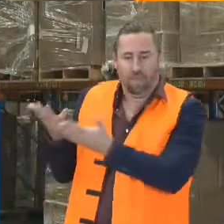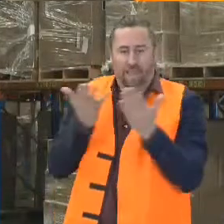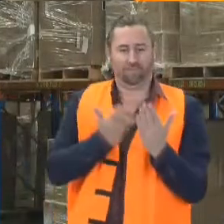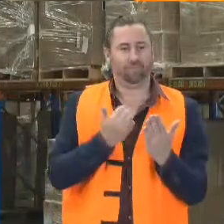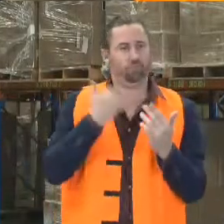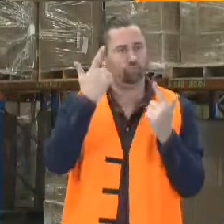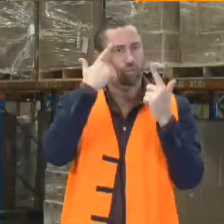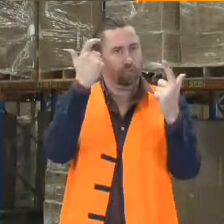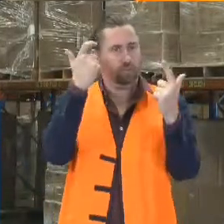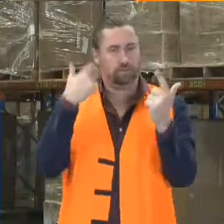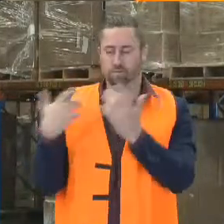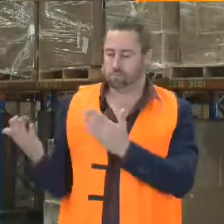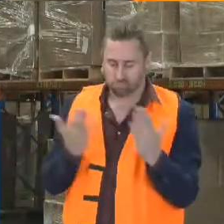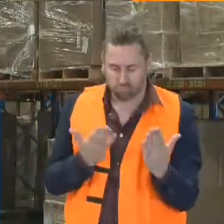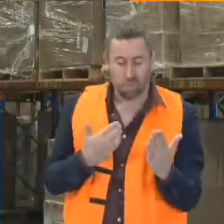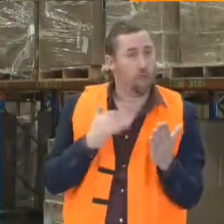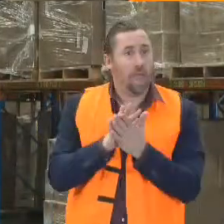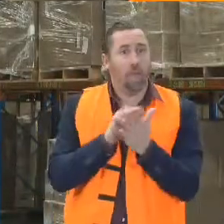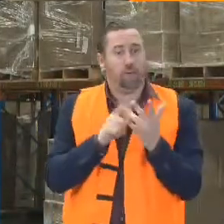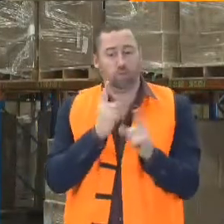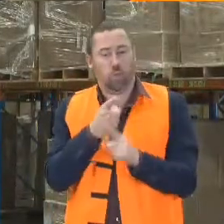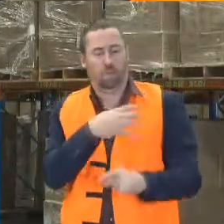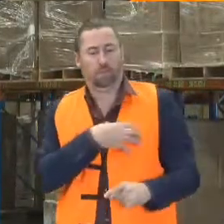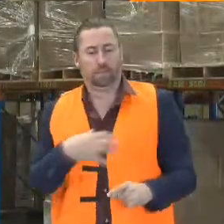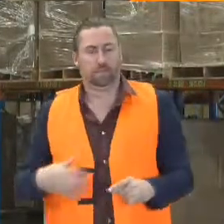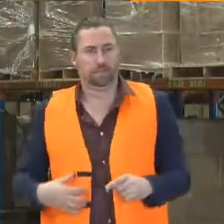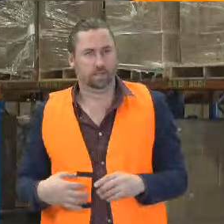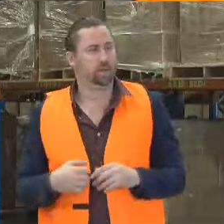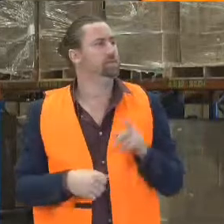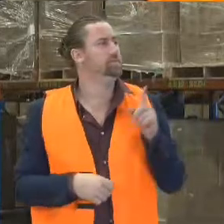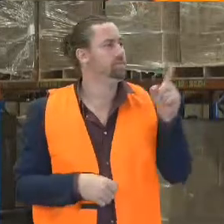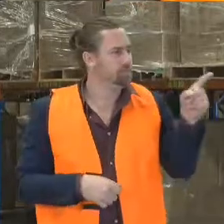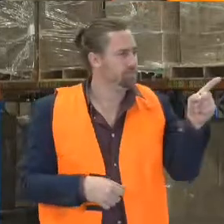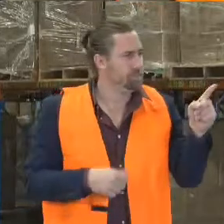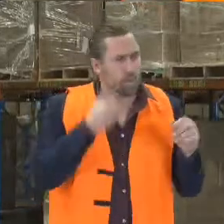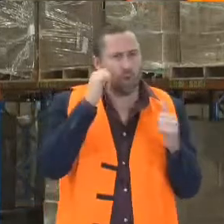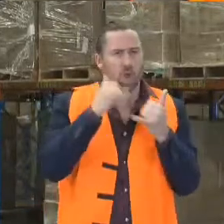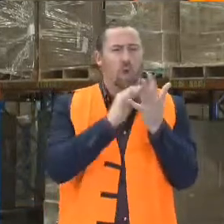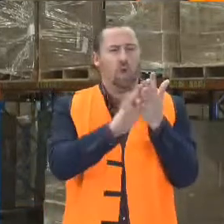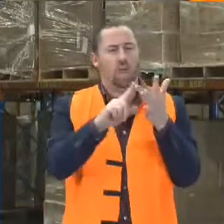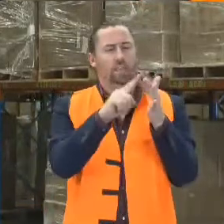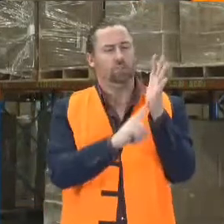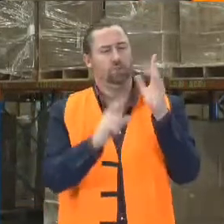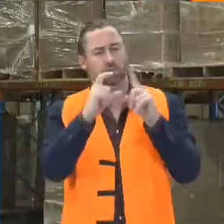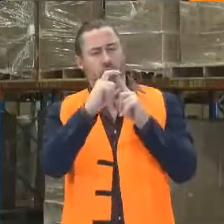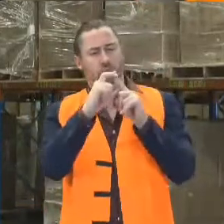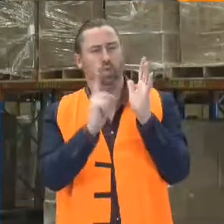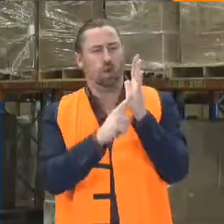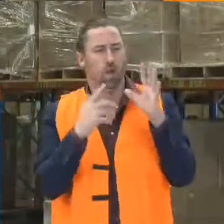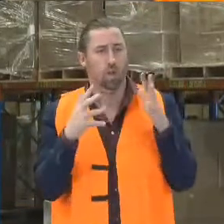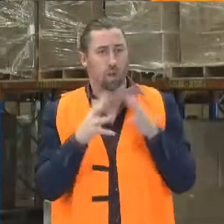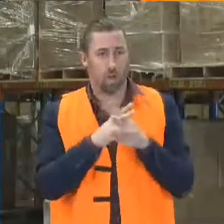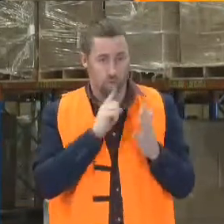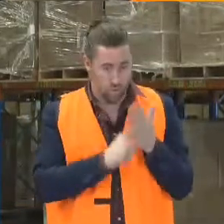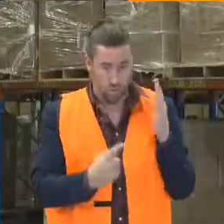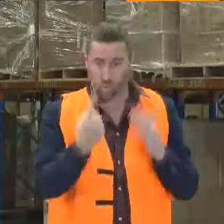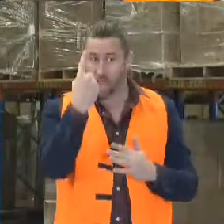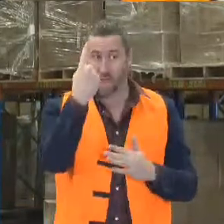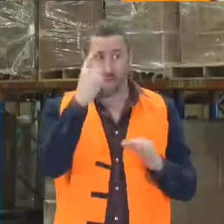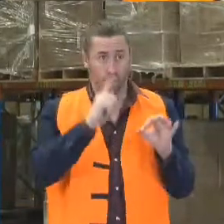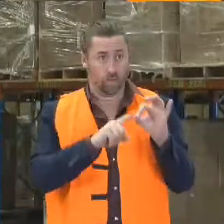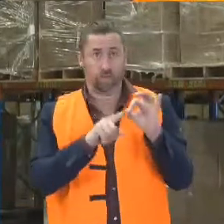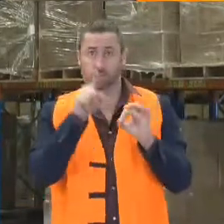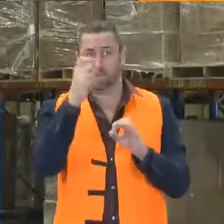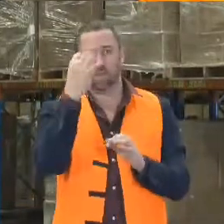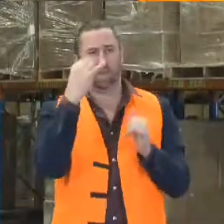to the minister about it. Premier, just on Yes. shield laws, are you personally concerned that Queensland's the only state in Australia